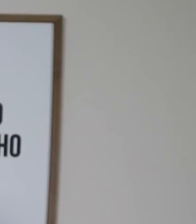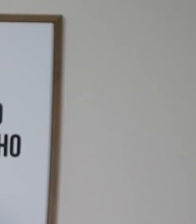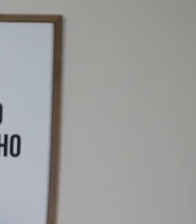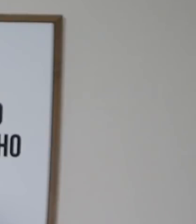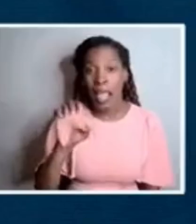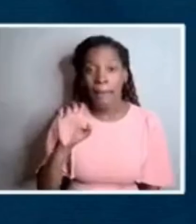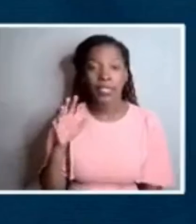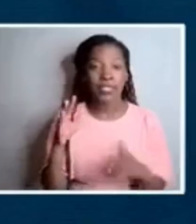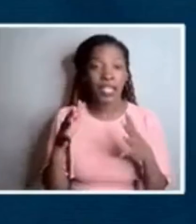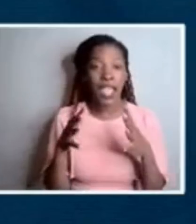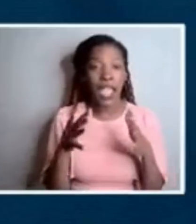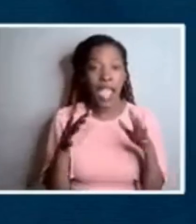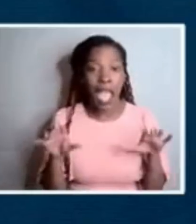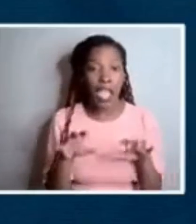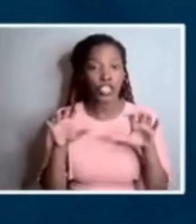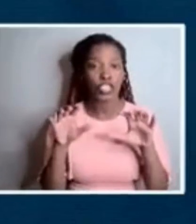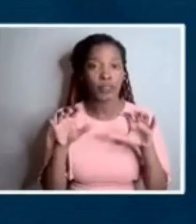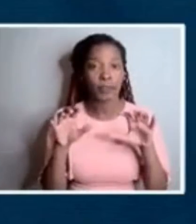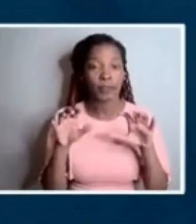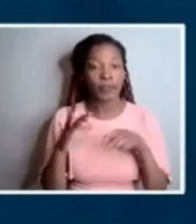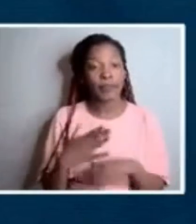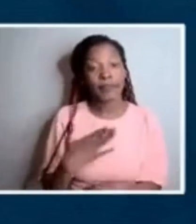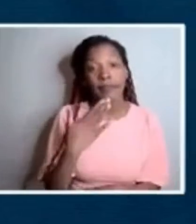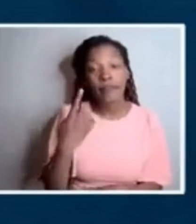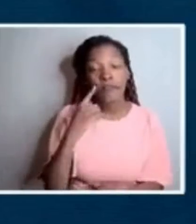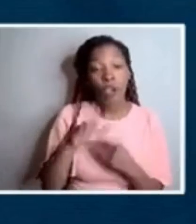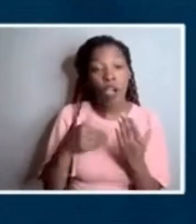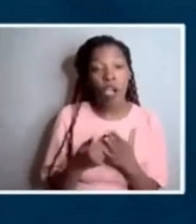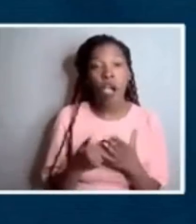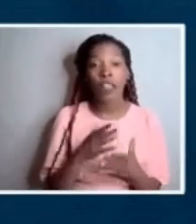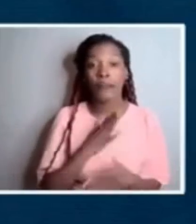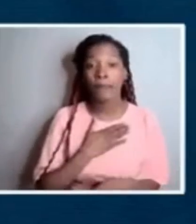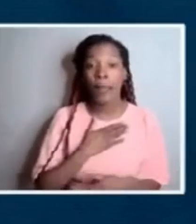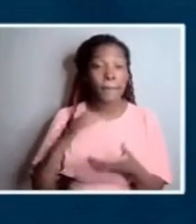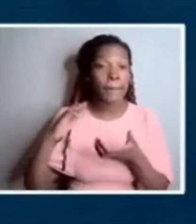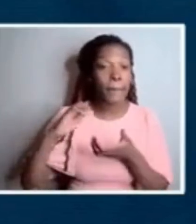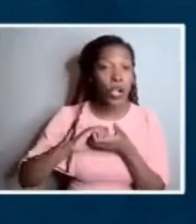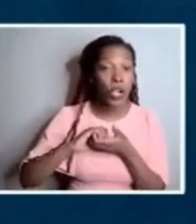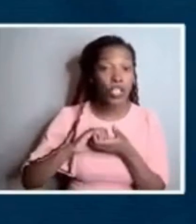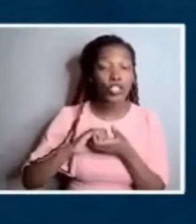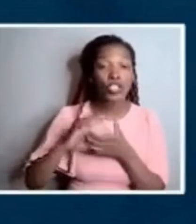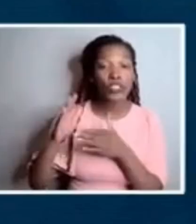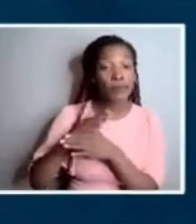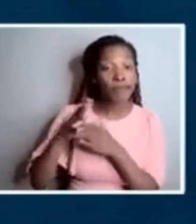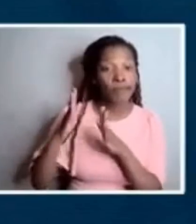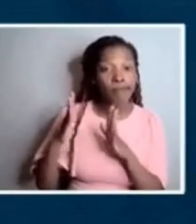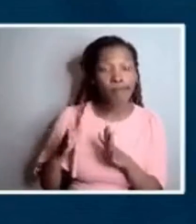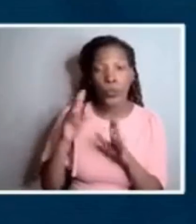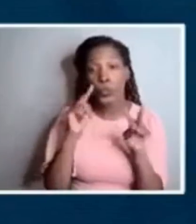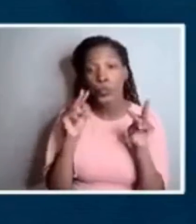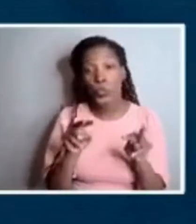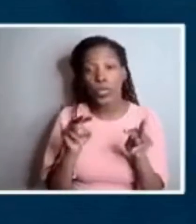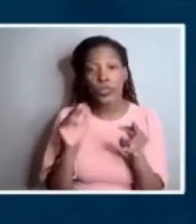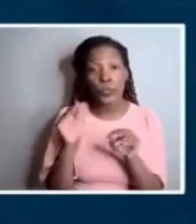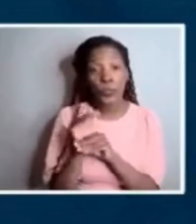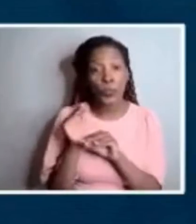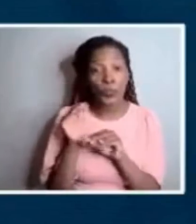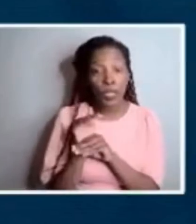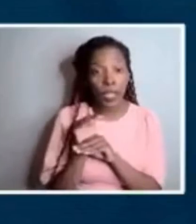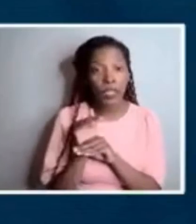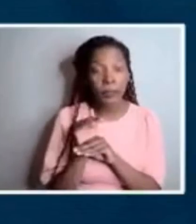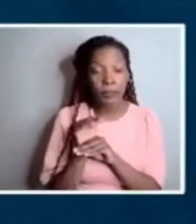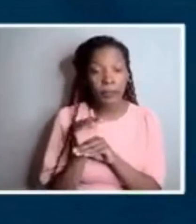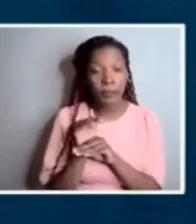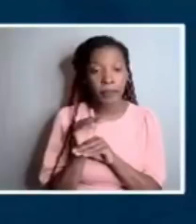reconciliation passed. Thanks to all my congressional partners who are joining here this evening,